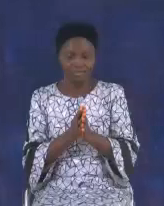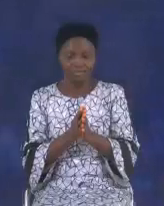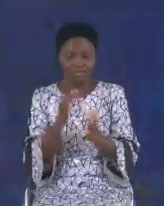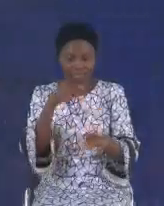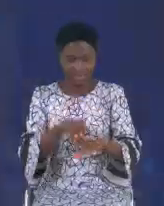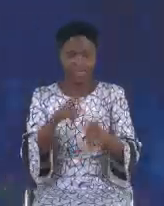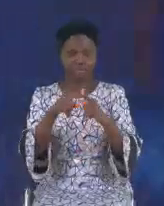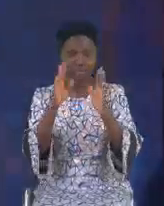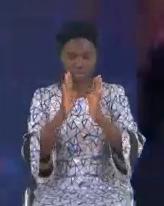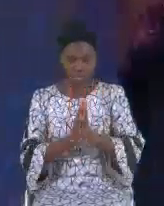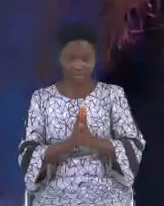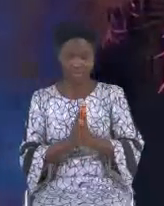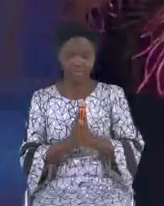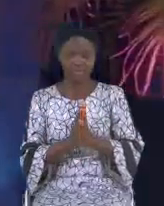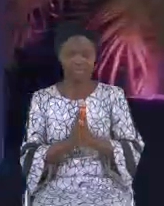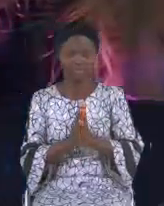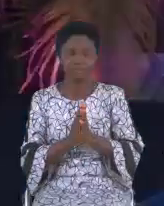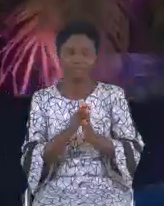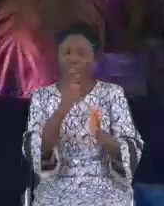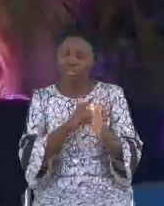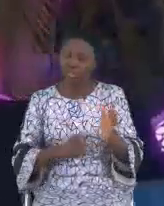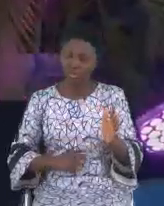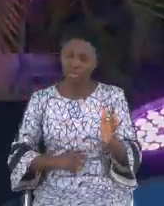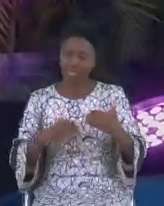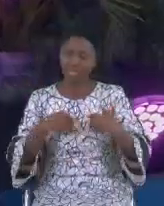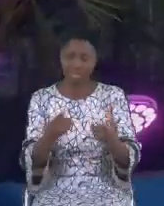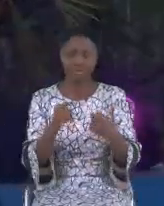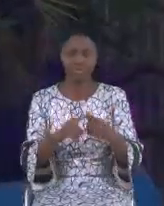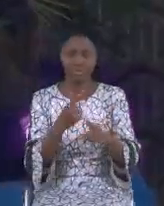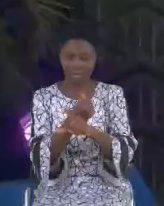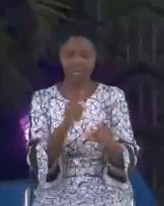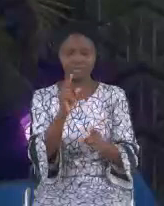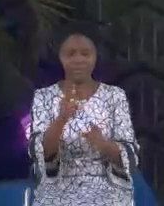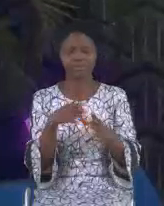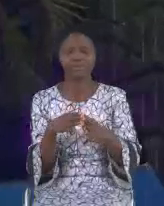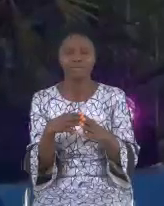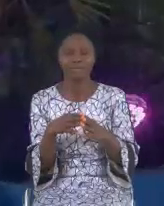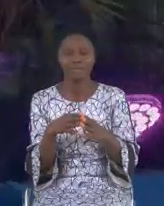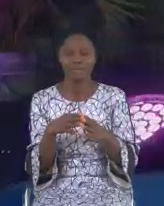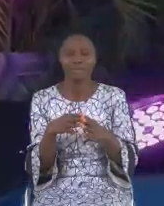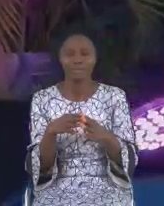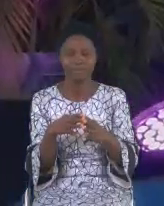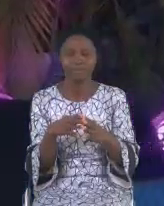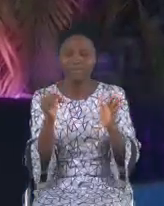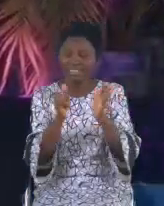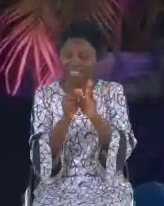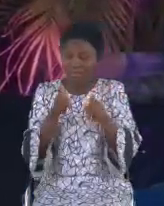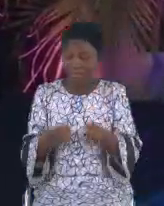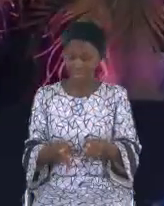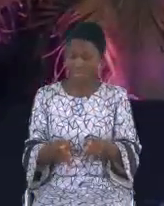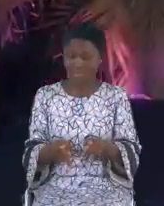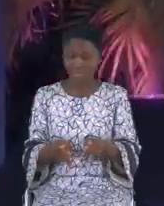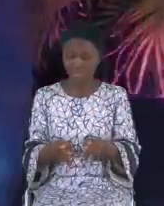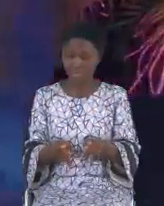closed. The Lord has come to liberate you. That evil, that personality that have